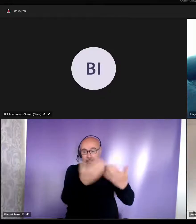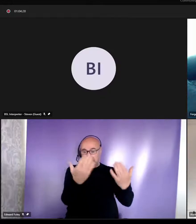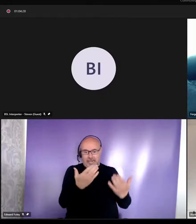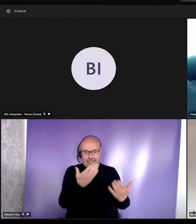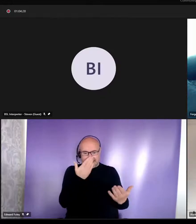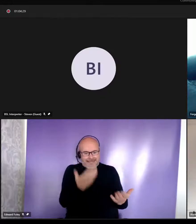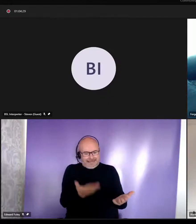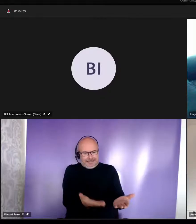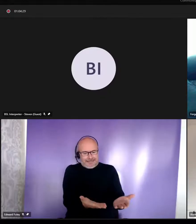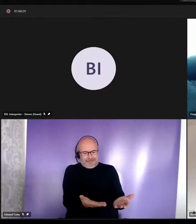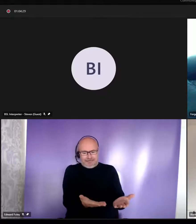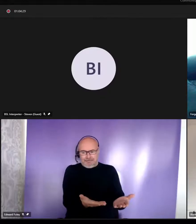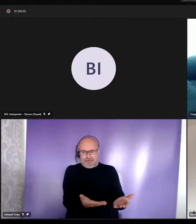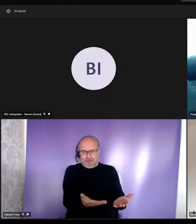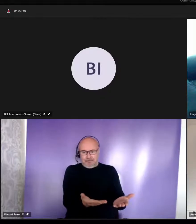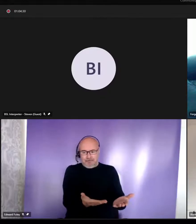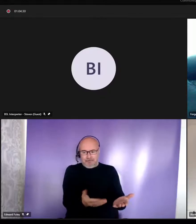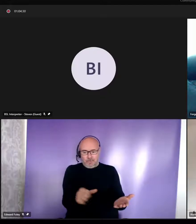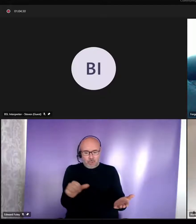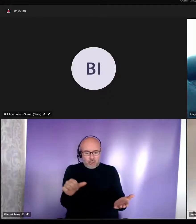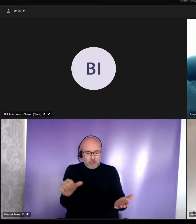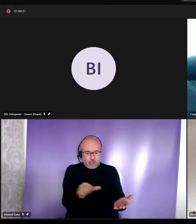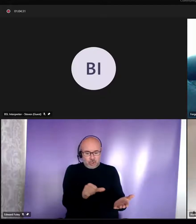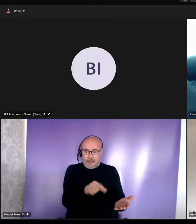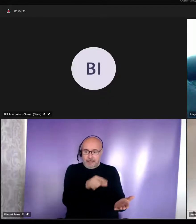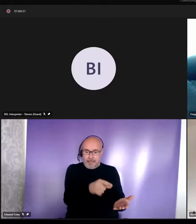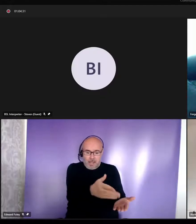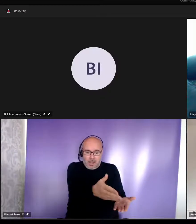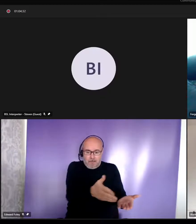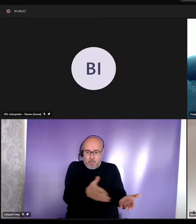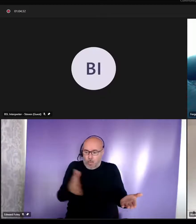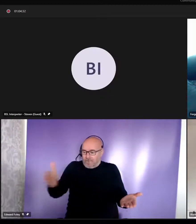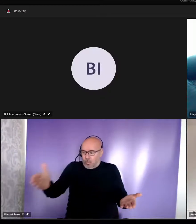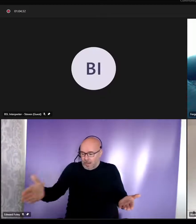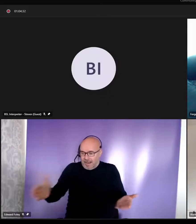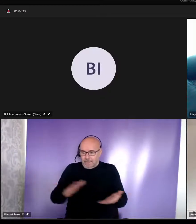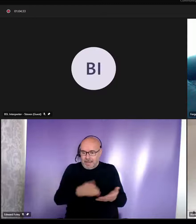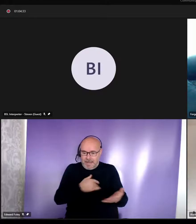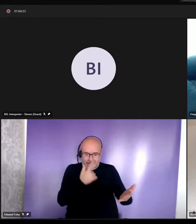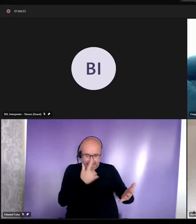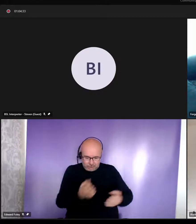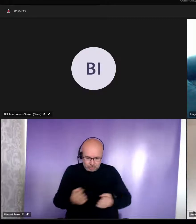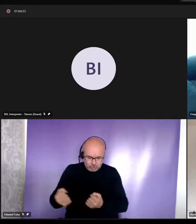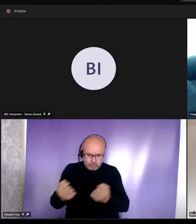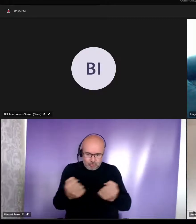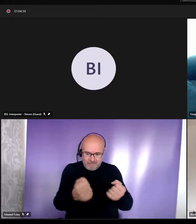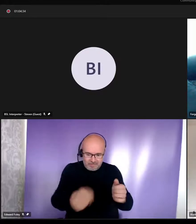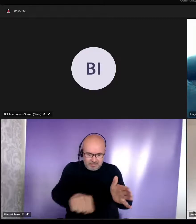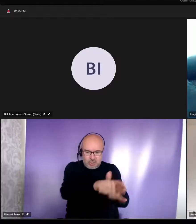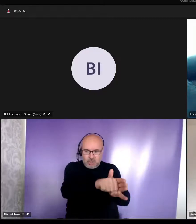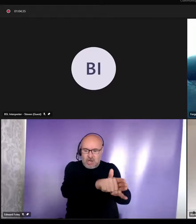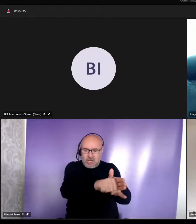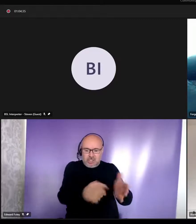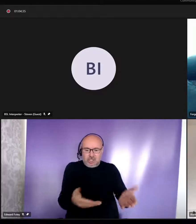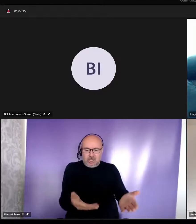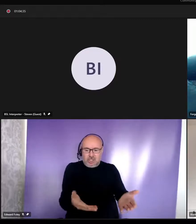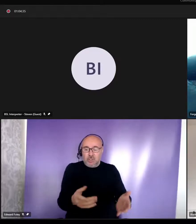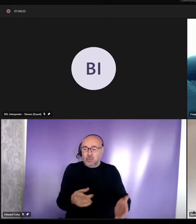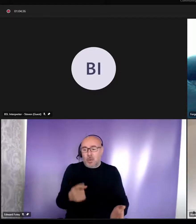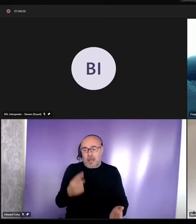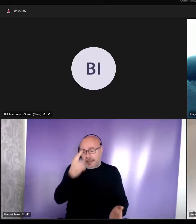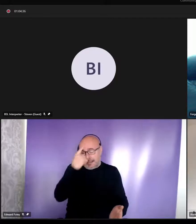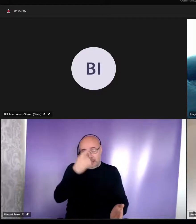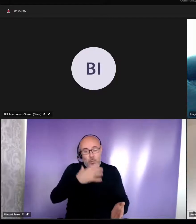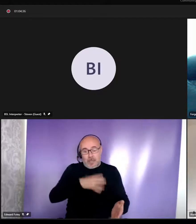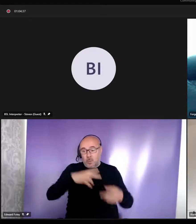any etiquette for the people who are driving them, so that they know that other people might want to use these spaces. So I do think you're going to have to look at it, because